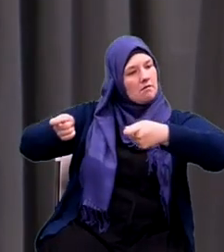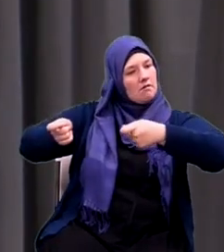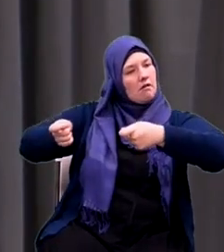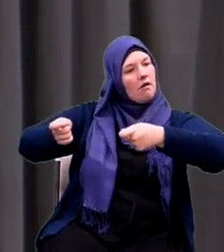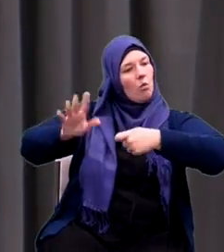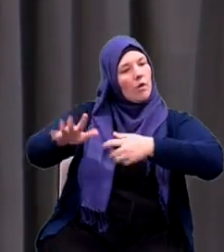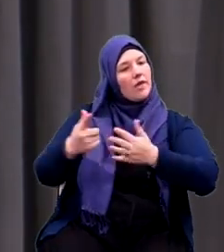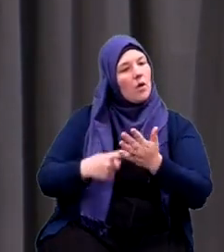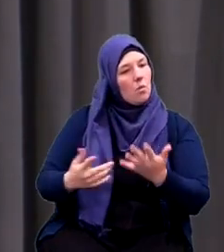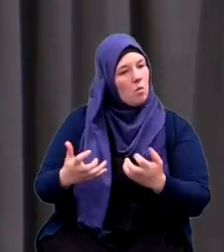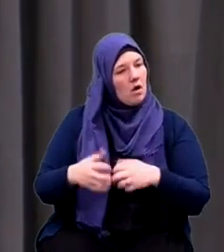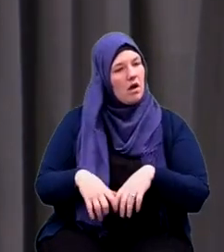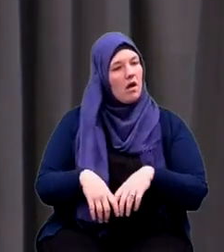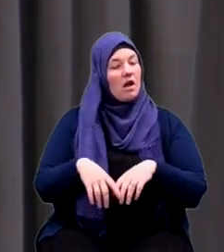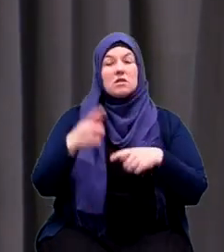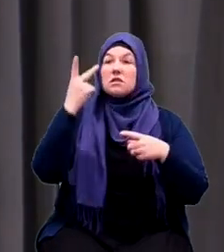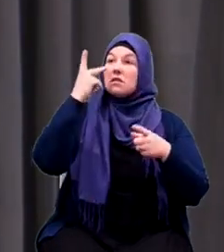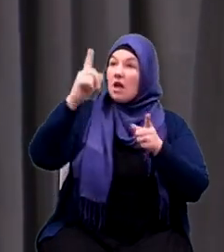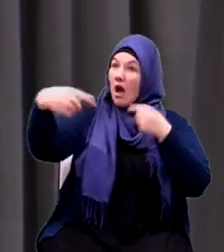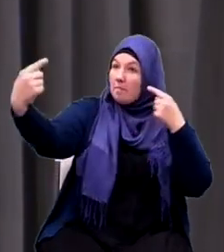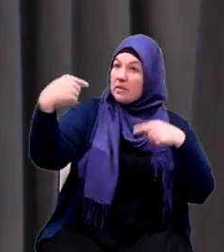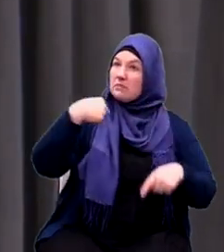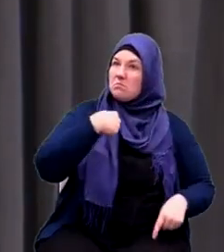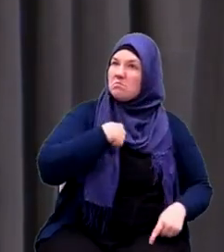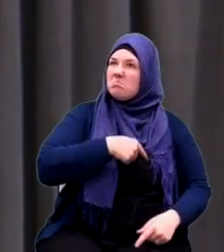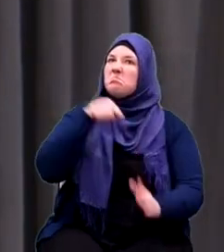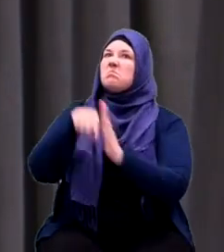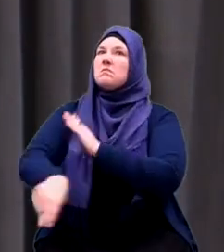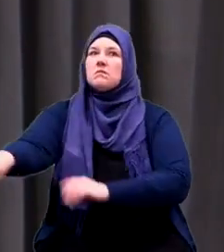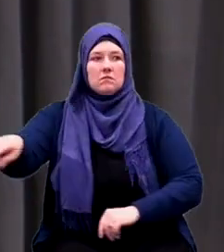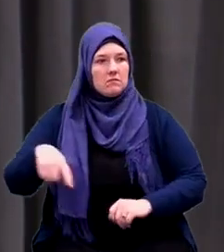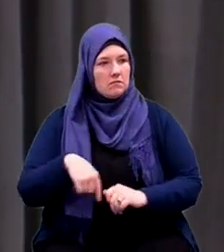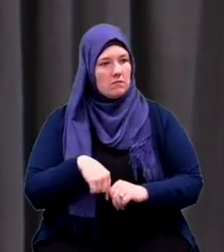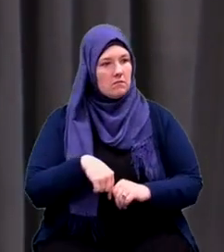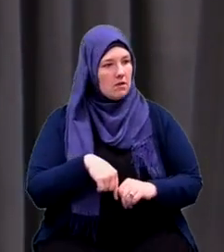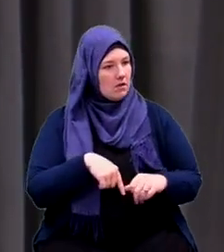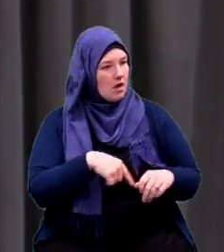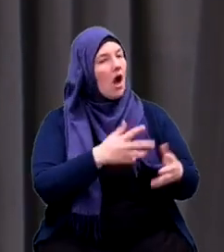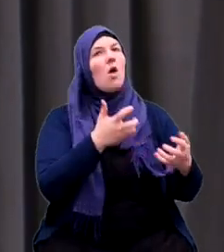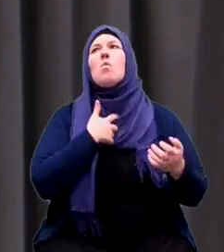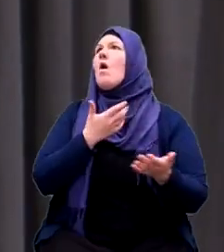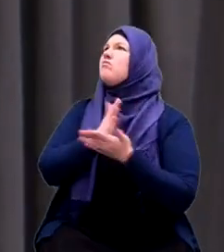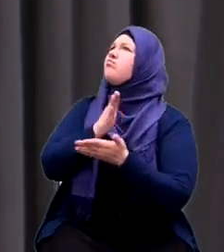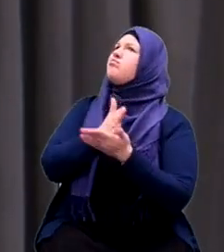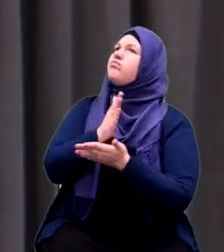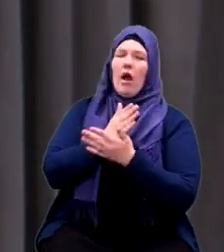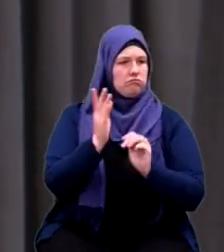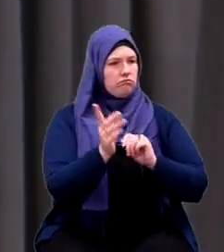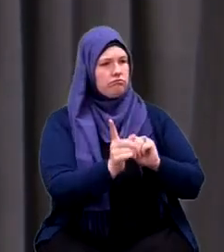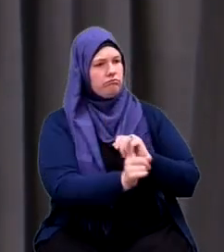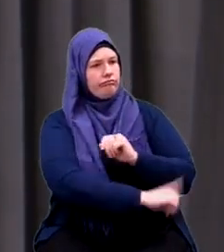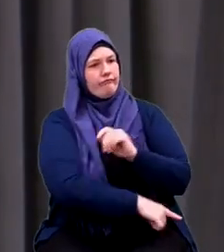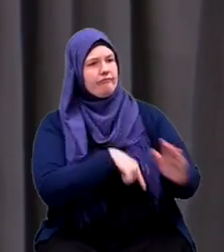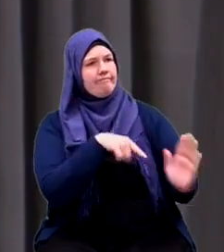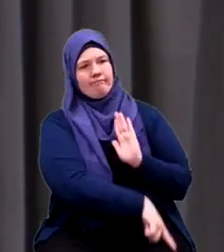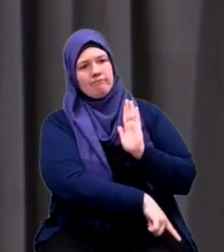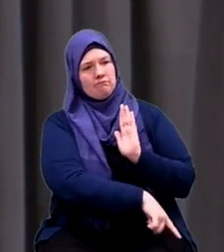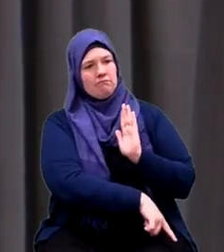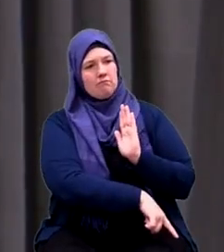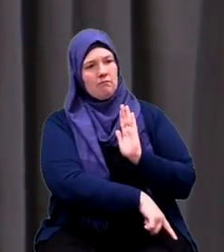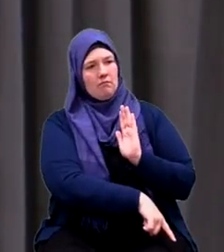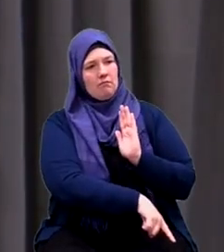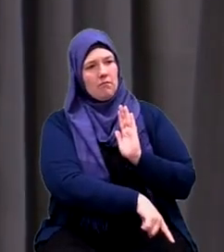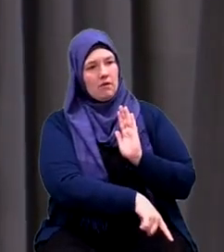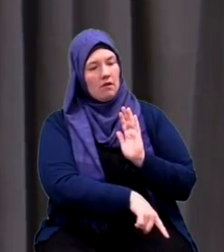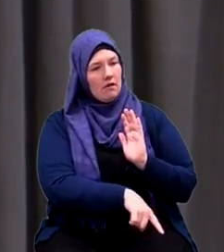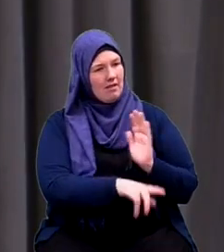regimes, killing their opposition, decimating rights, judging by their own whims and desires.